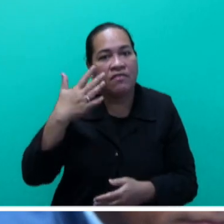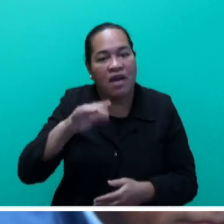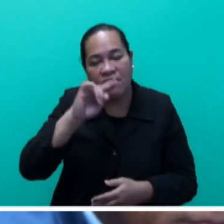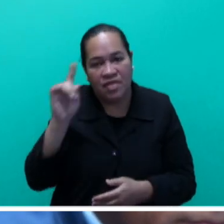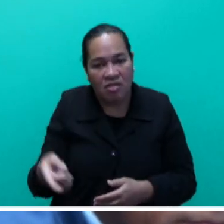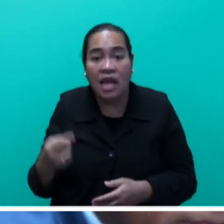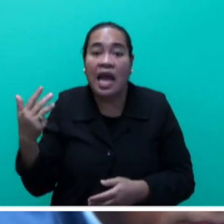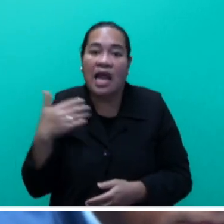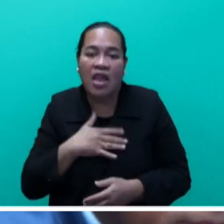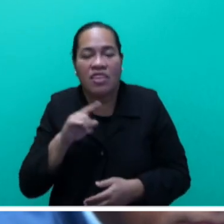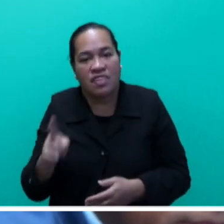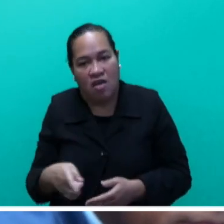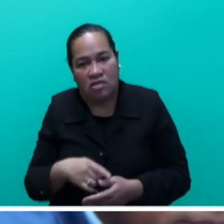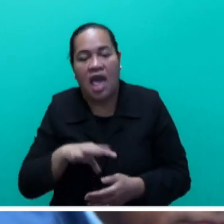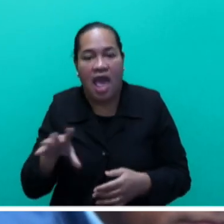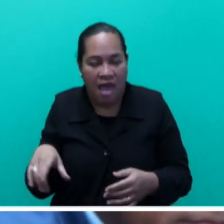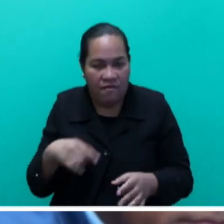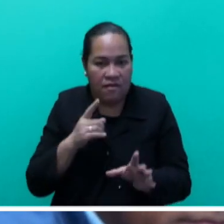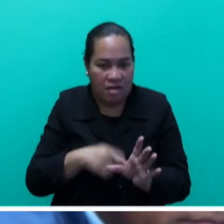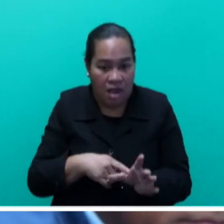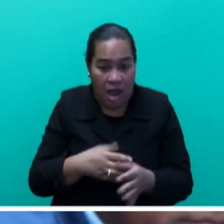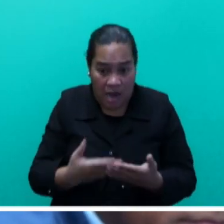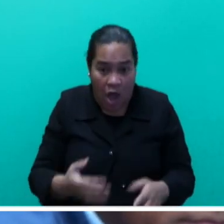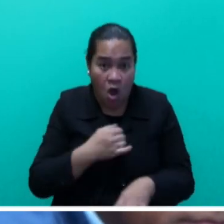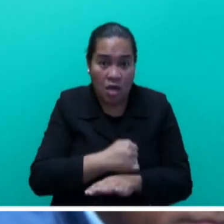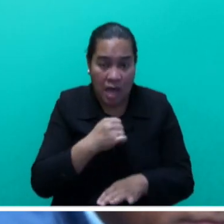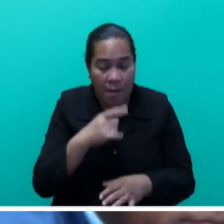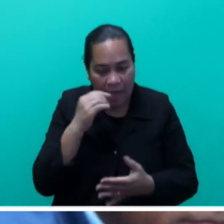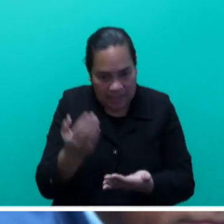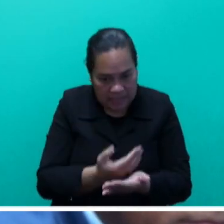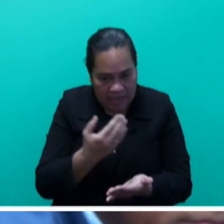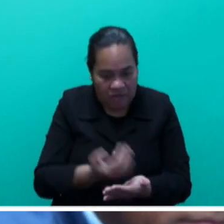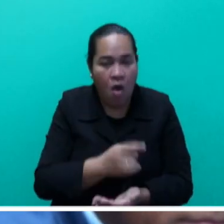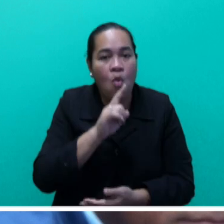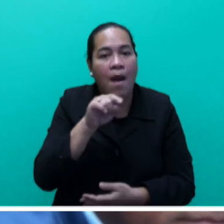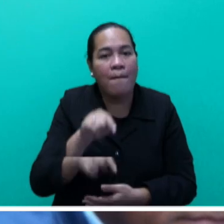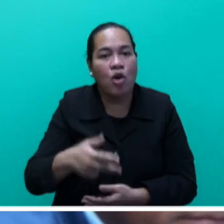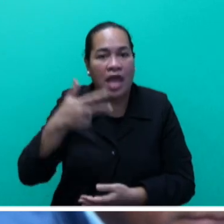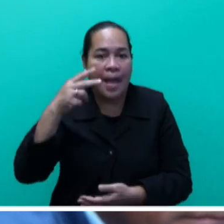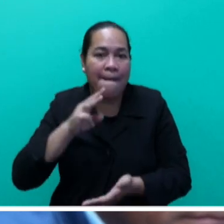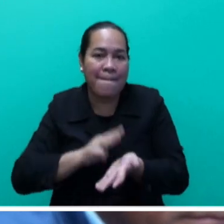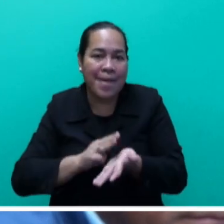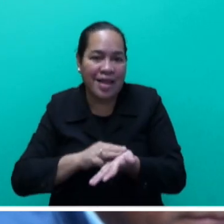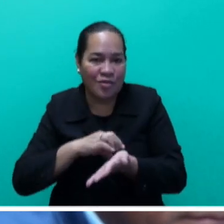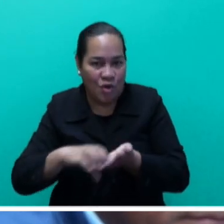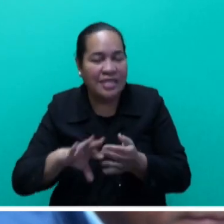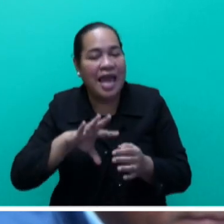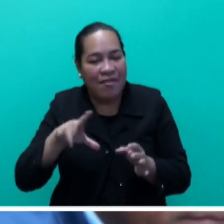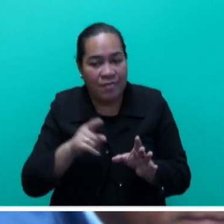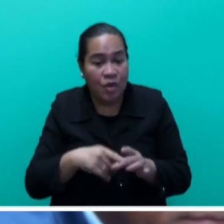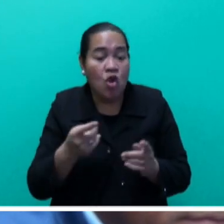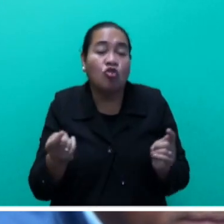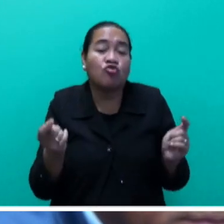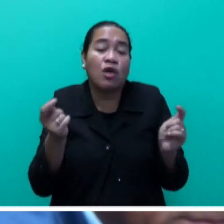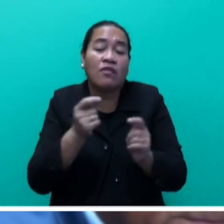sir. Mr. Speaker, government will be able to save approximately 1.8 million annually with the transfer of the workers'